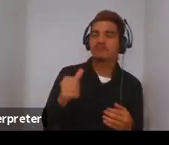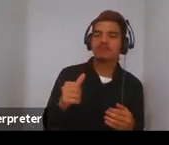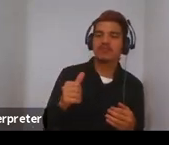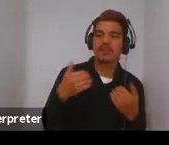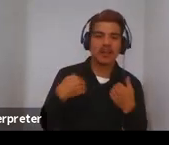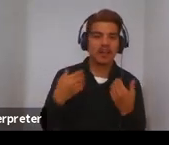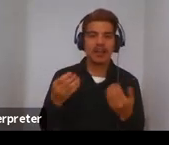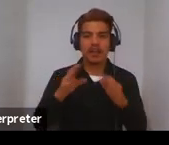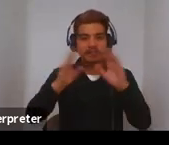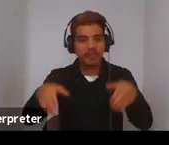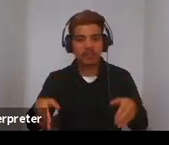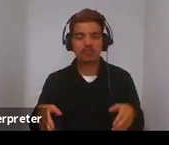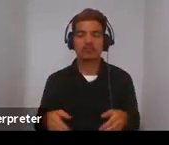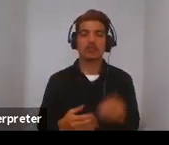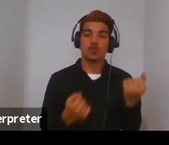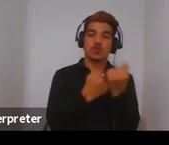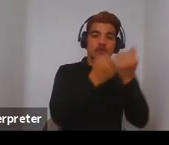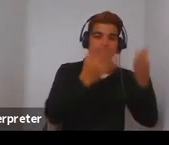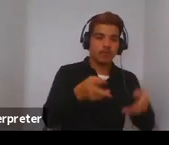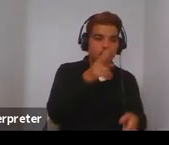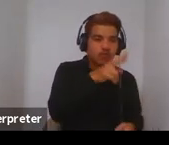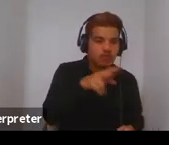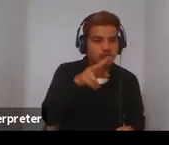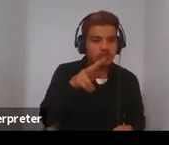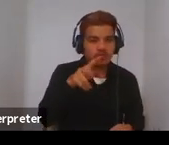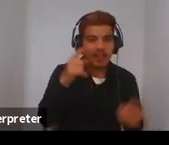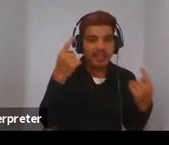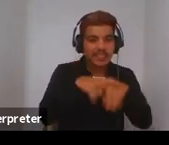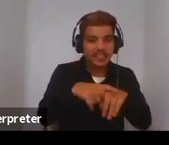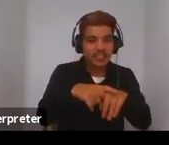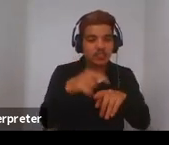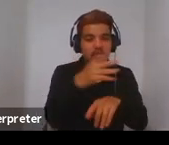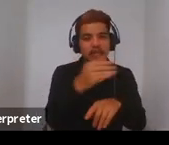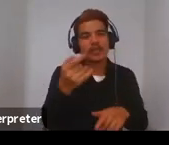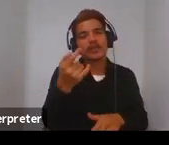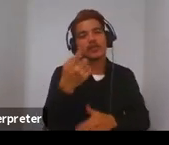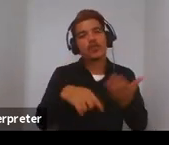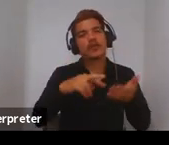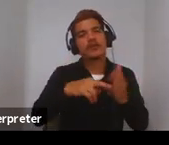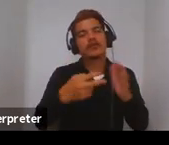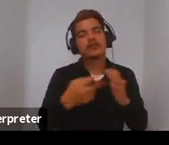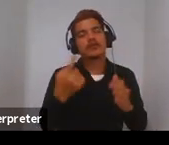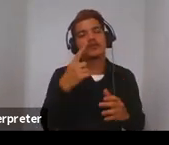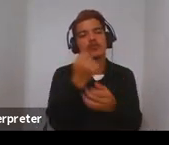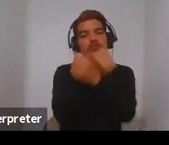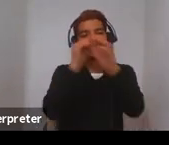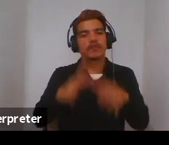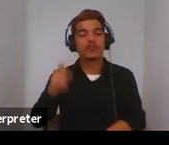so advocates are looking at this intersection and what that means for survivors of sexual